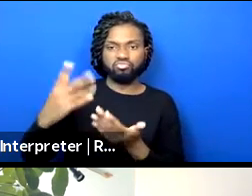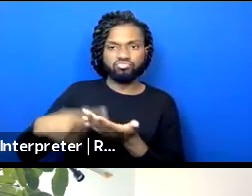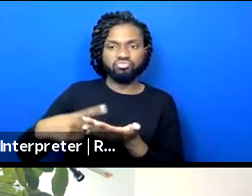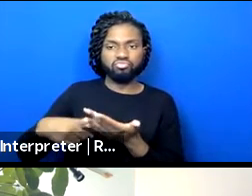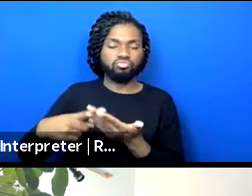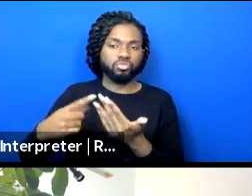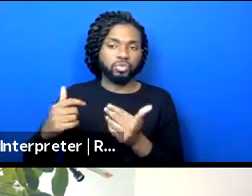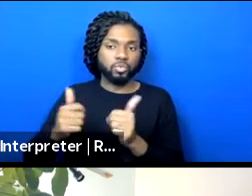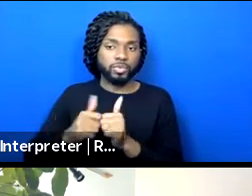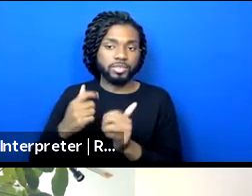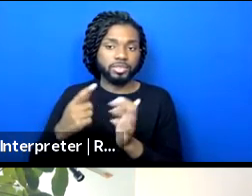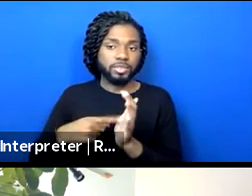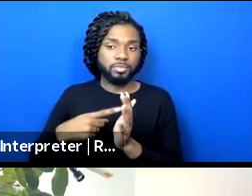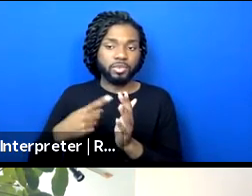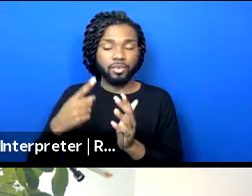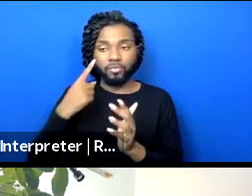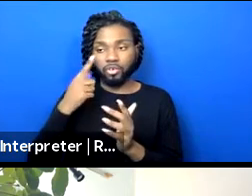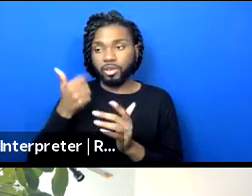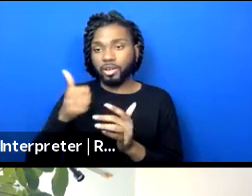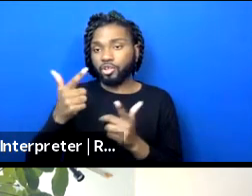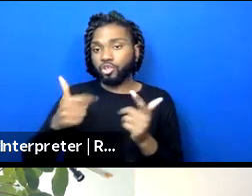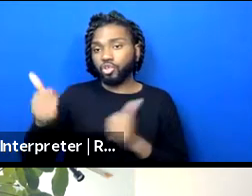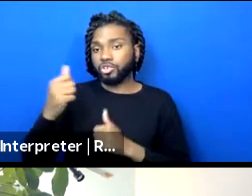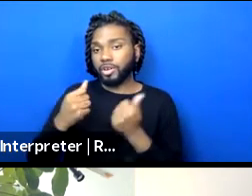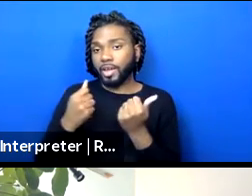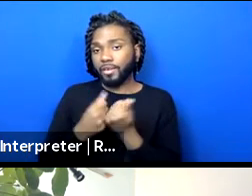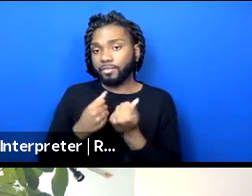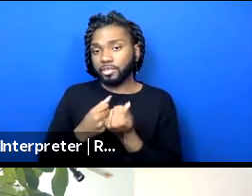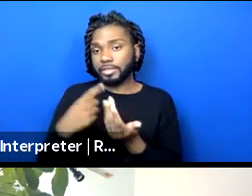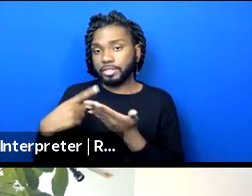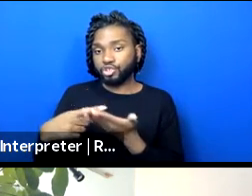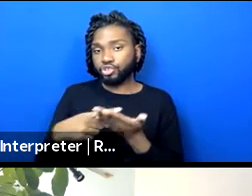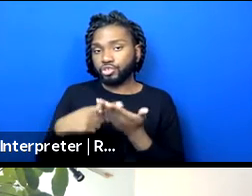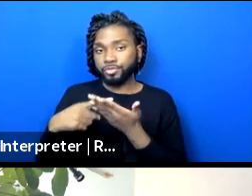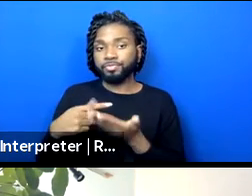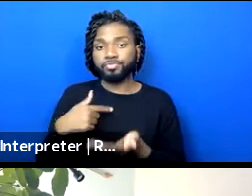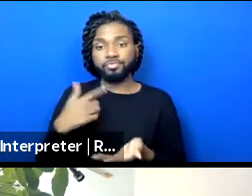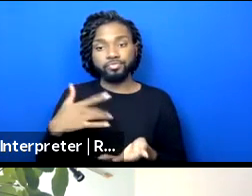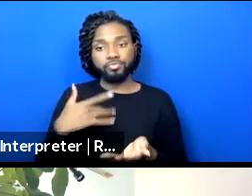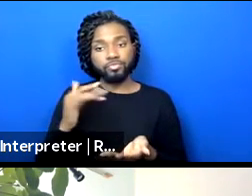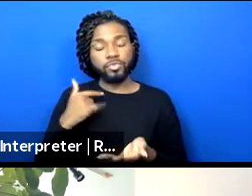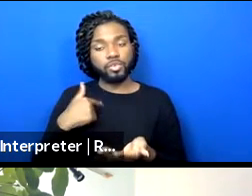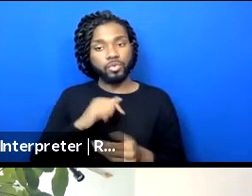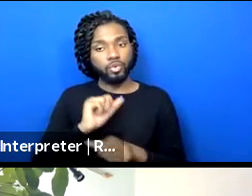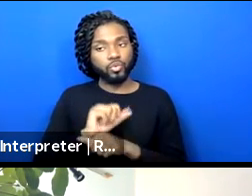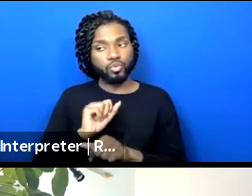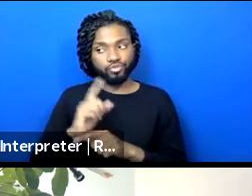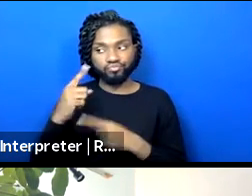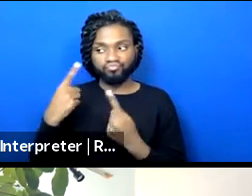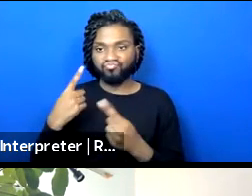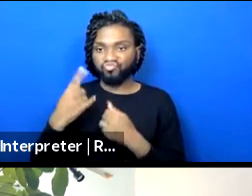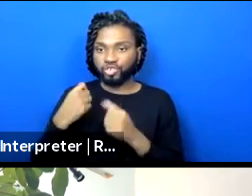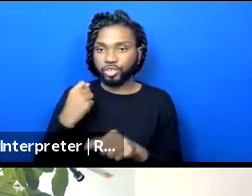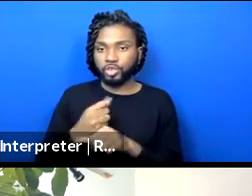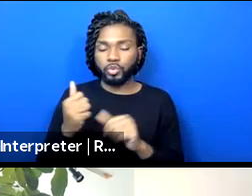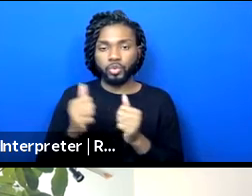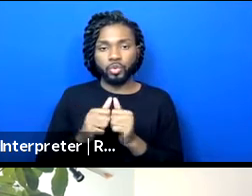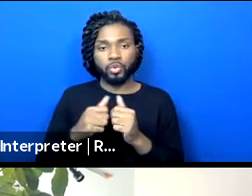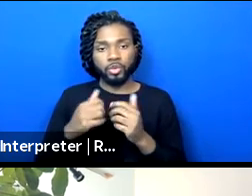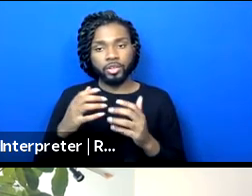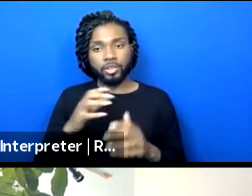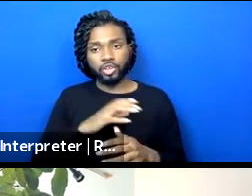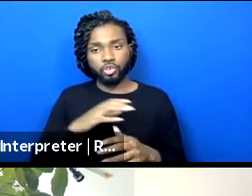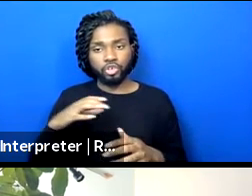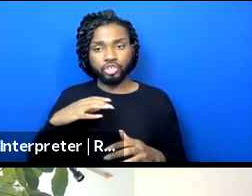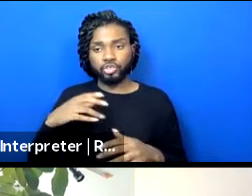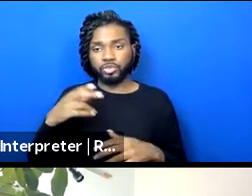sometimes larger advocacy discussions, you know. And I think we worked over the last year with the Congressional Hispanic Caucus,